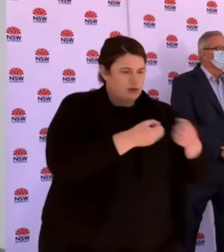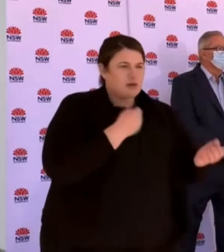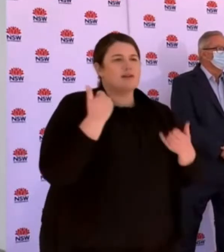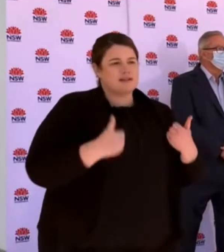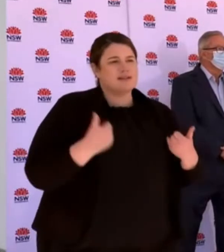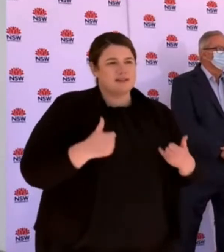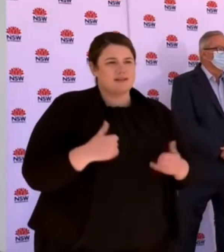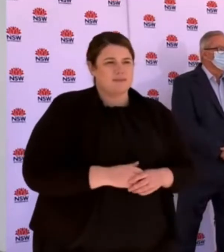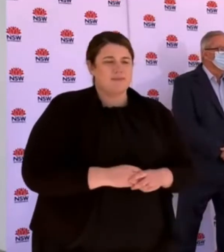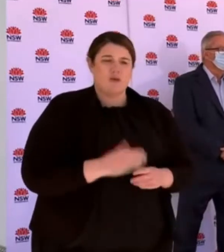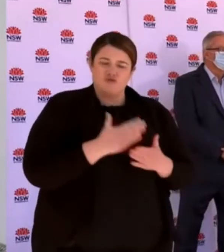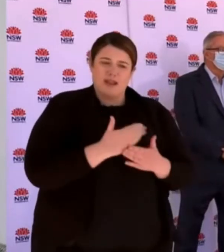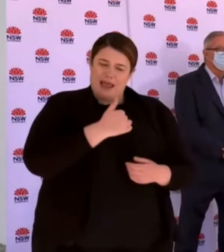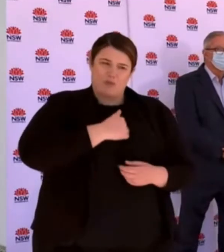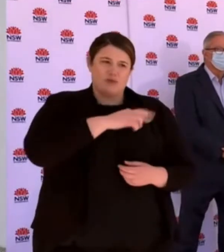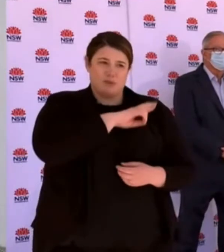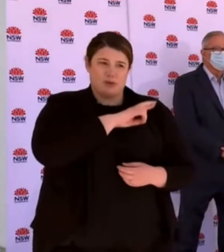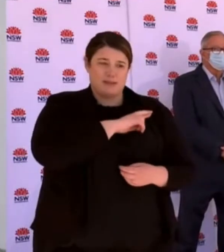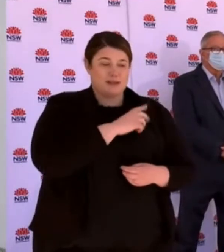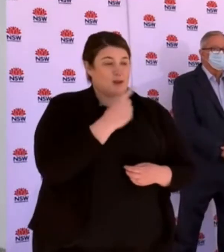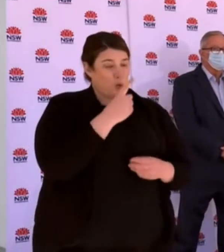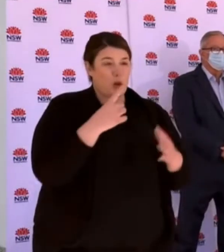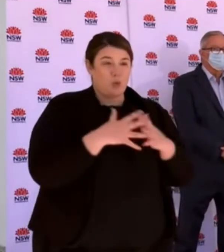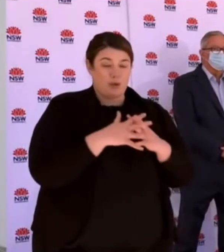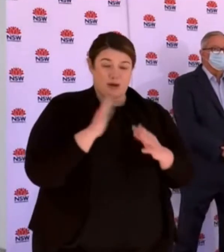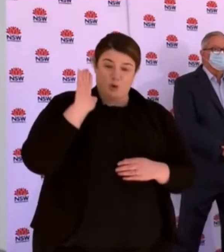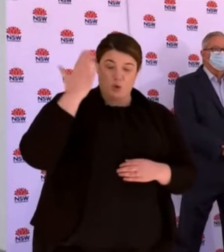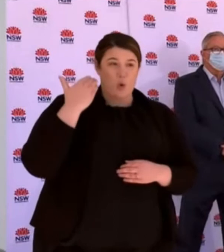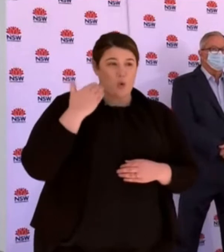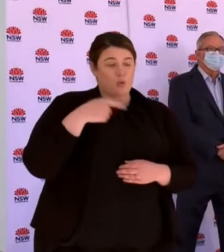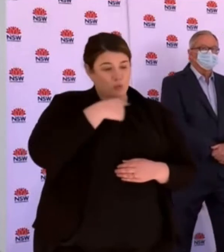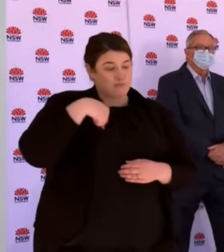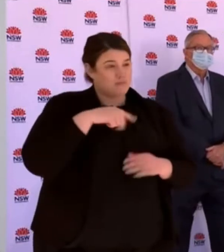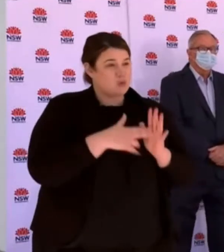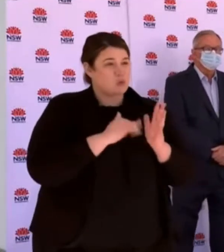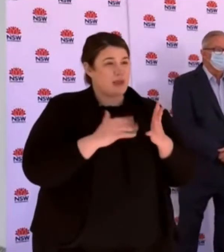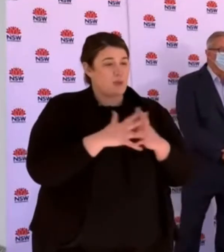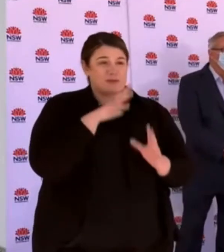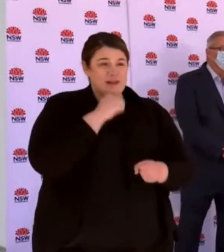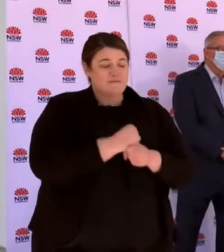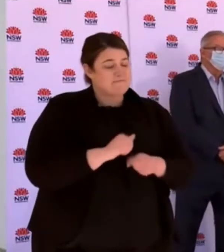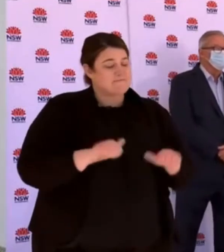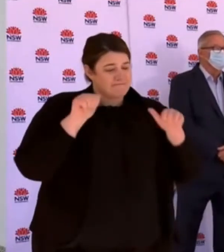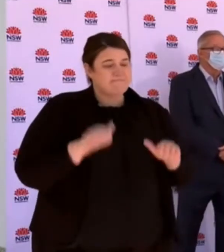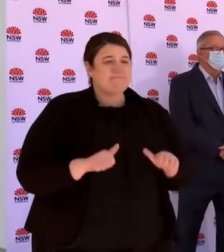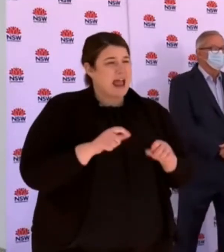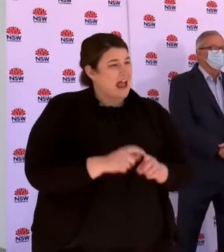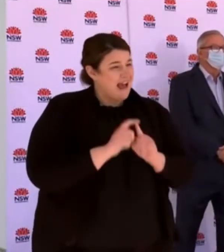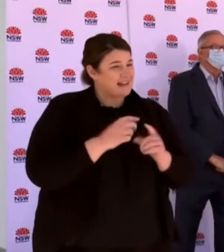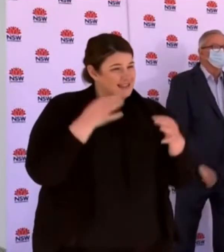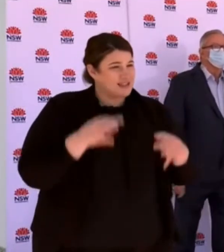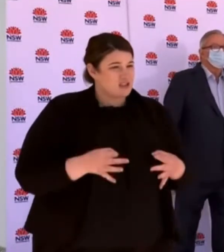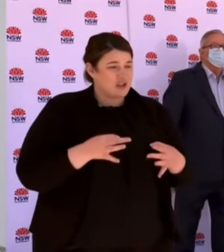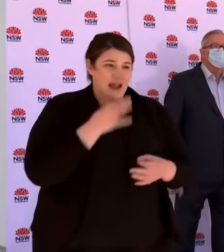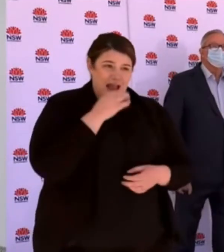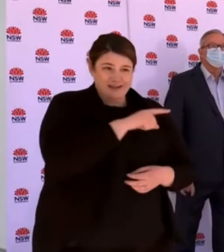transmission, but it is really up to us. It was exactly a week ago that we as a government took the difficult decision to ask many residents